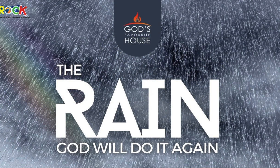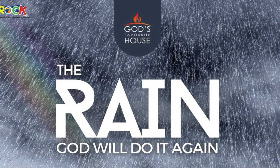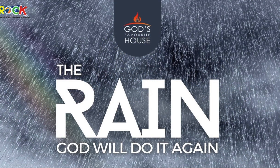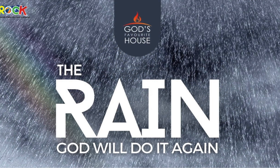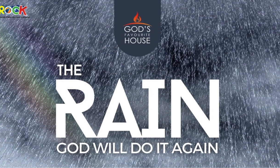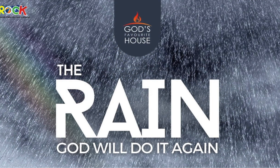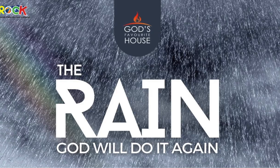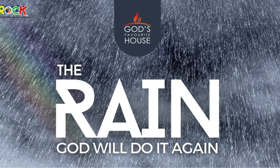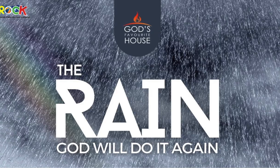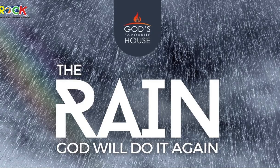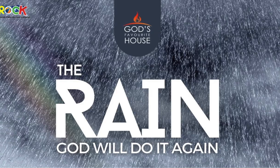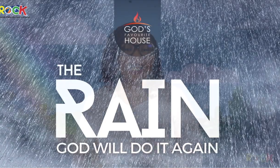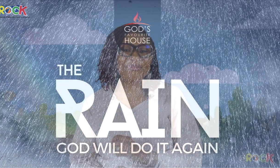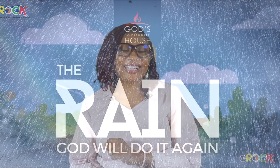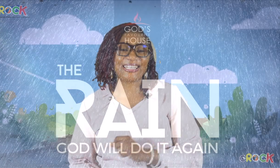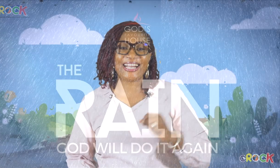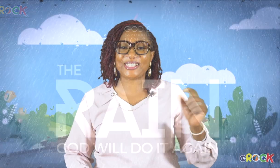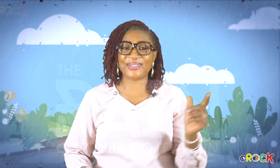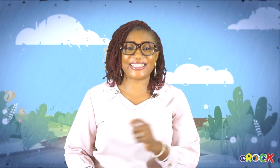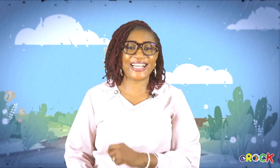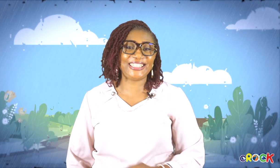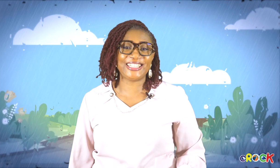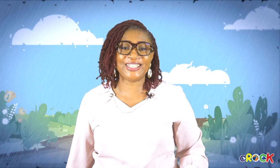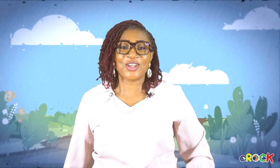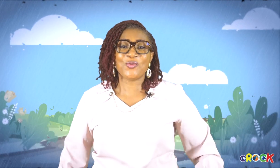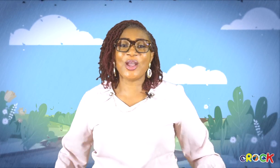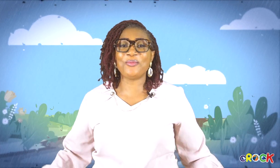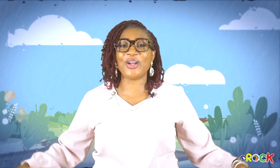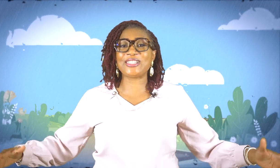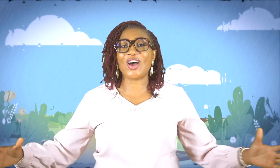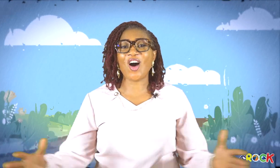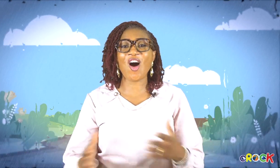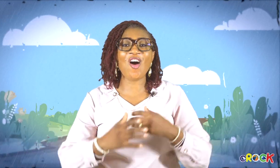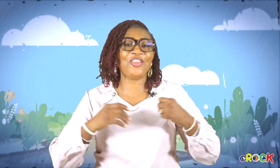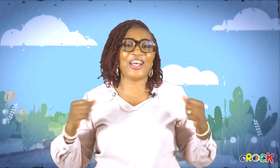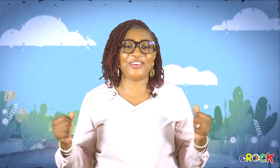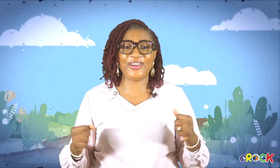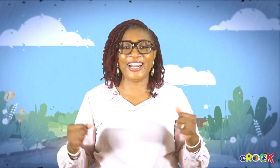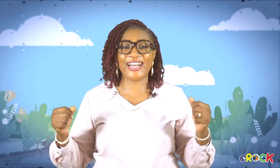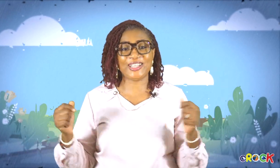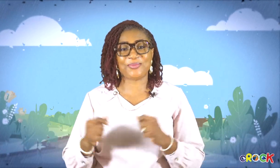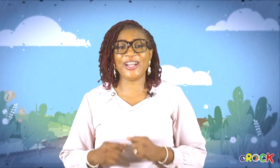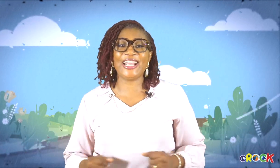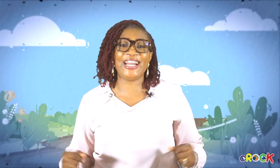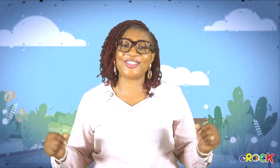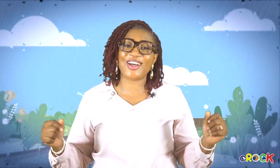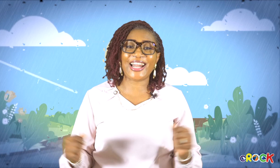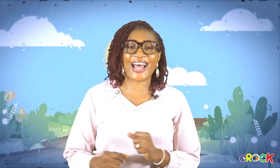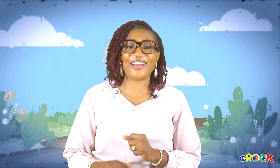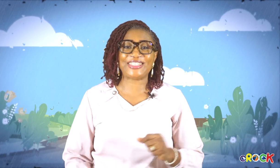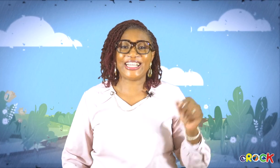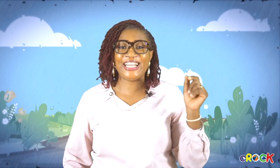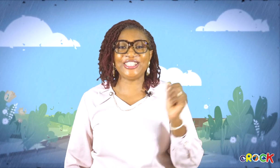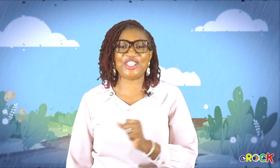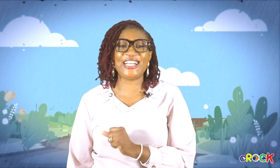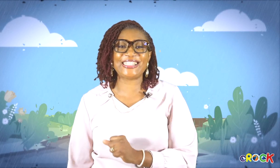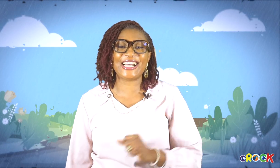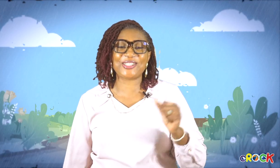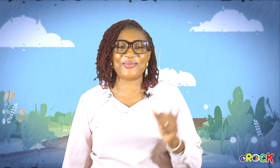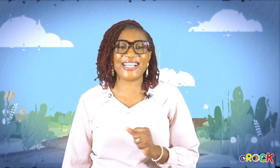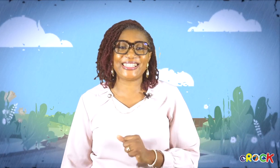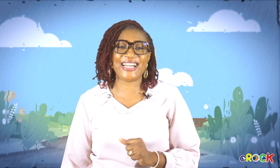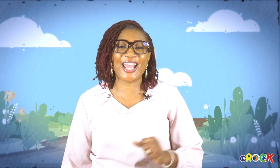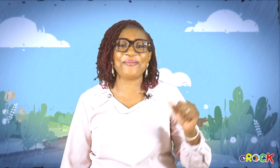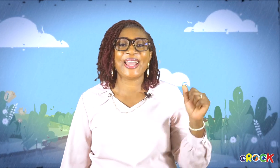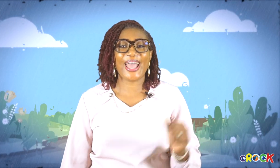rain. So, with excitement and expectation, we embrace all that the rain is bringing into our lives in